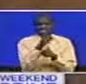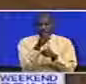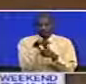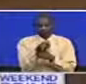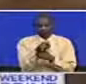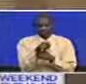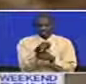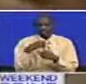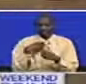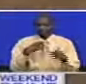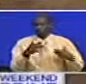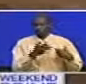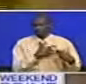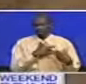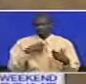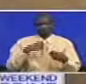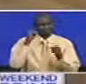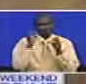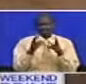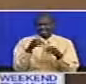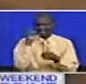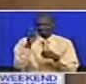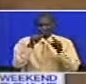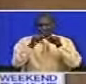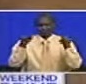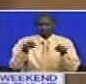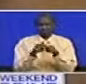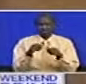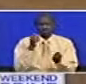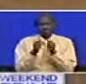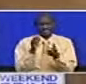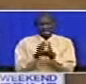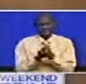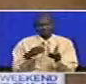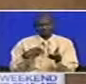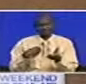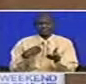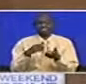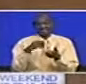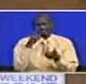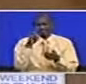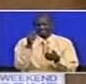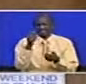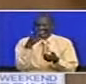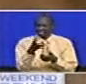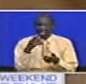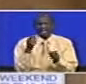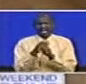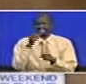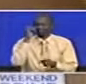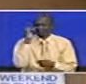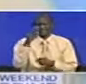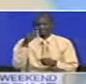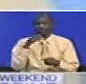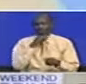has been concern over the price of boxes, which, even with the waiver of excess duty, are still expensive for